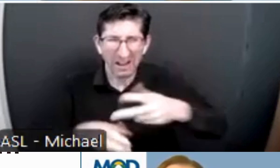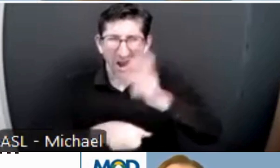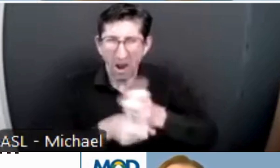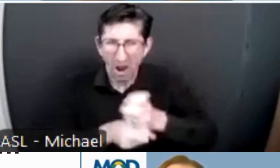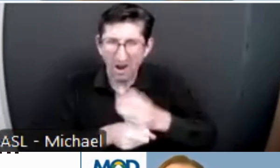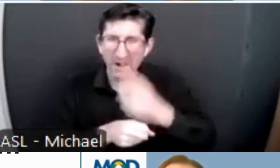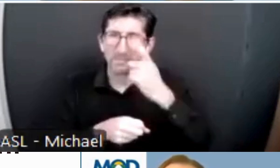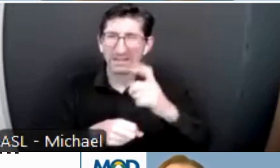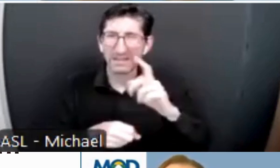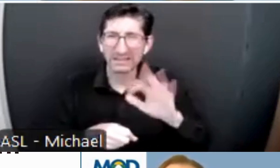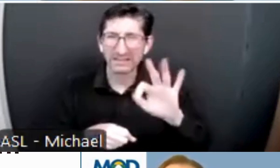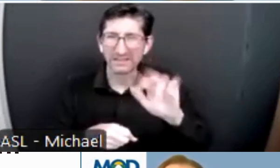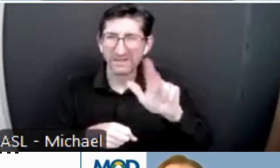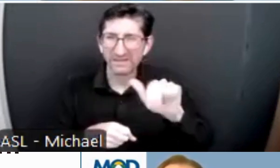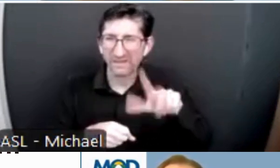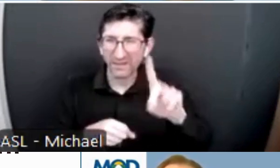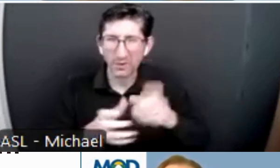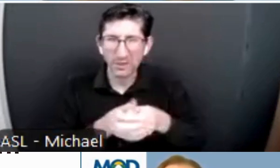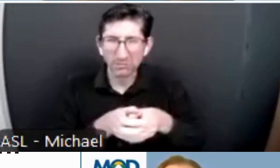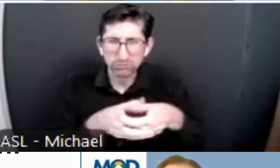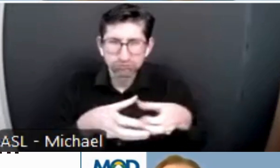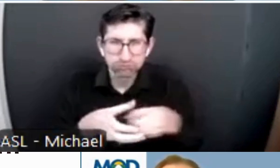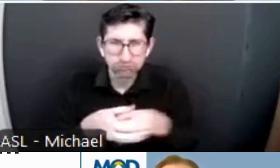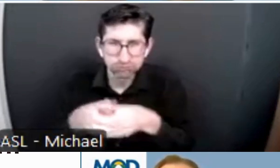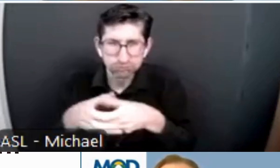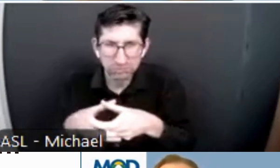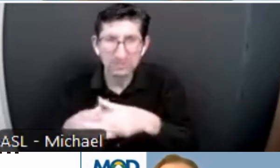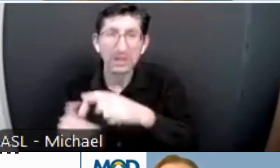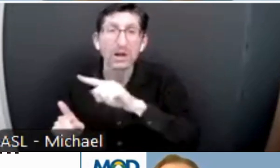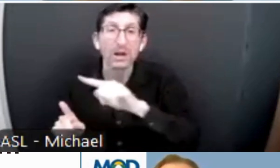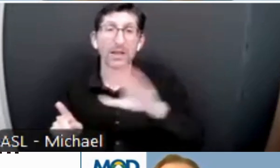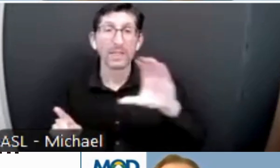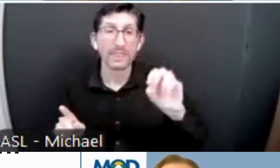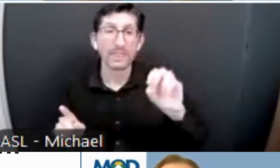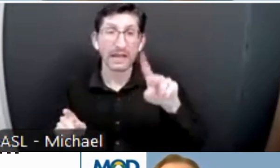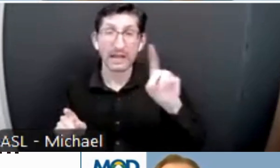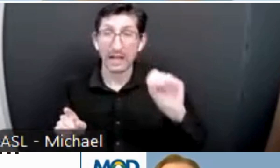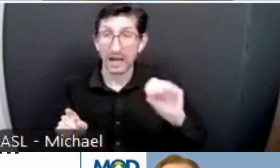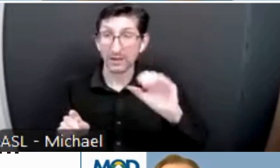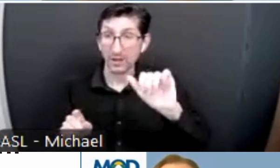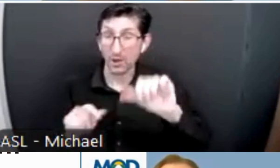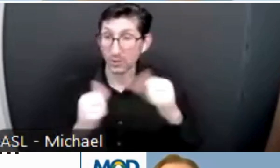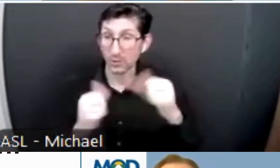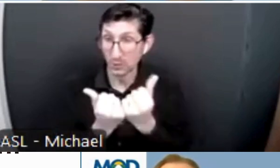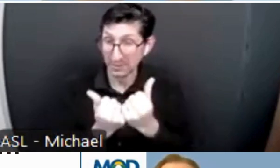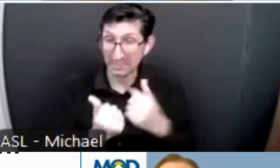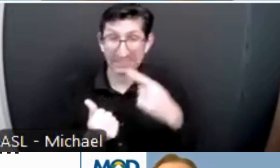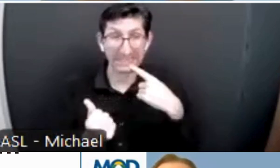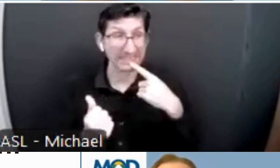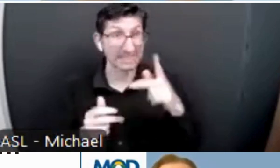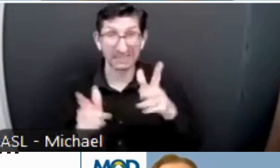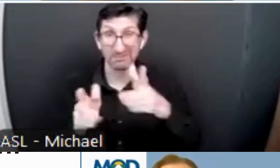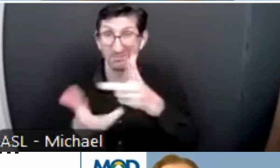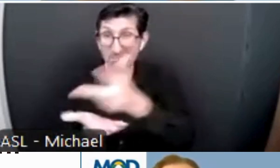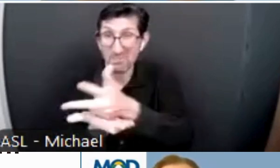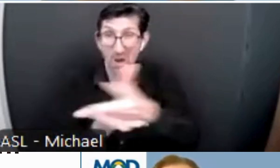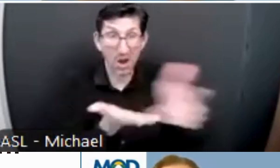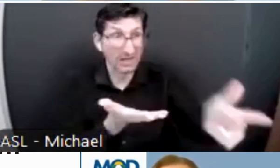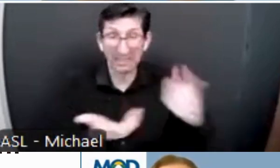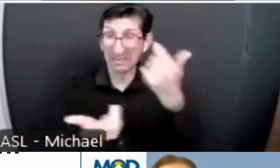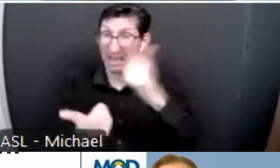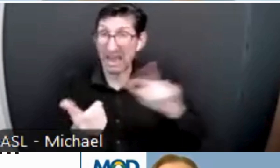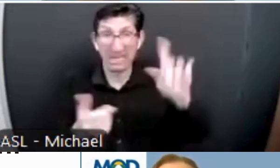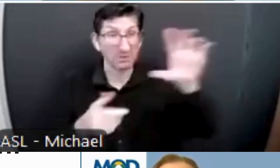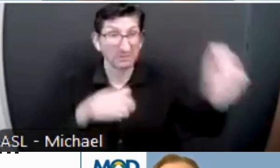parking. Tia works 9 a.m. to 5 p.m., and when she comes home, she generally ends up with a parking space all the way on the left side